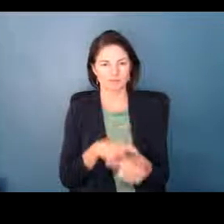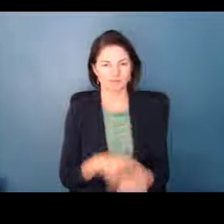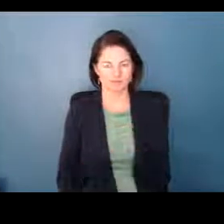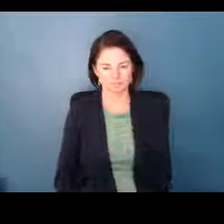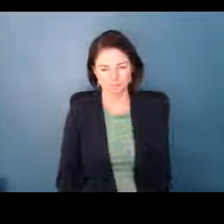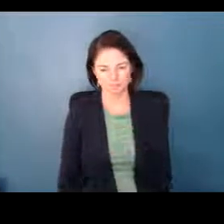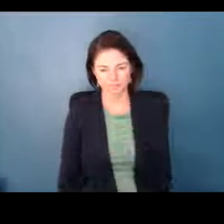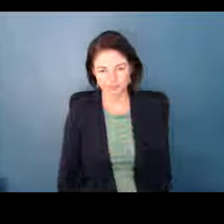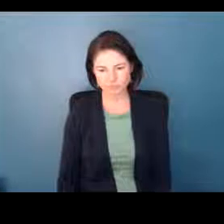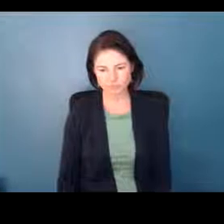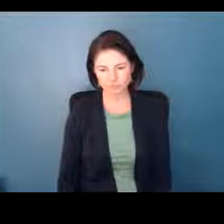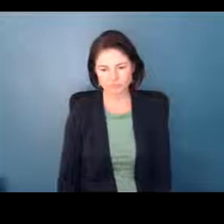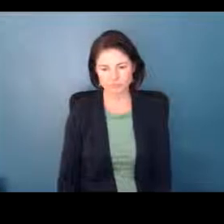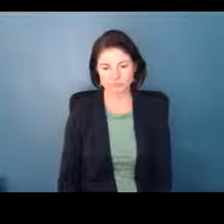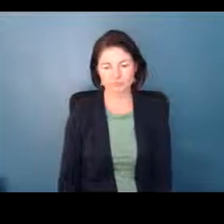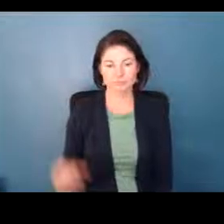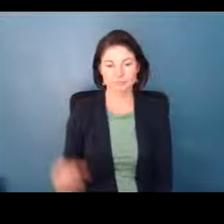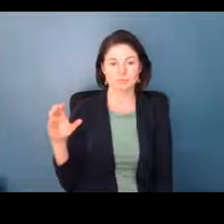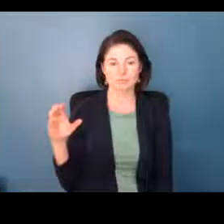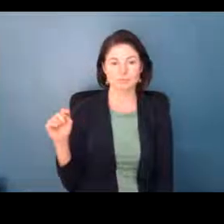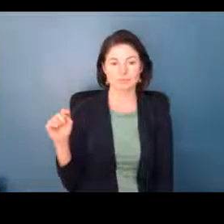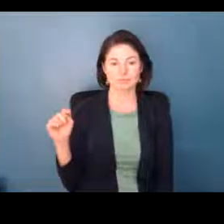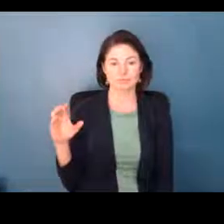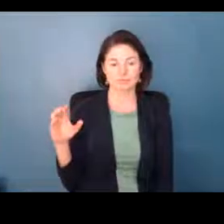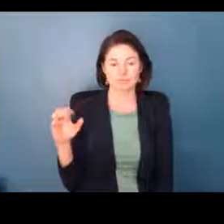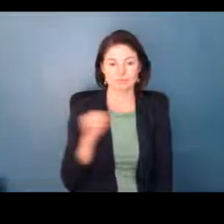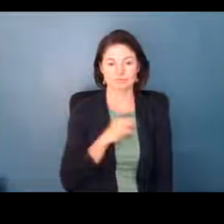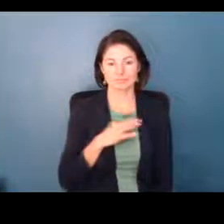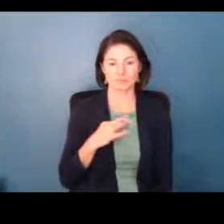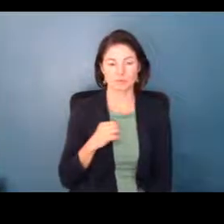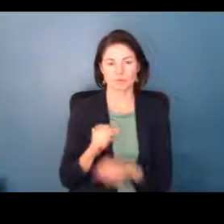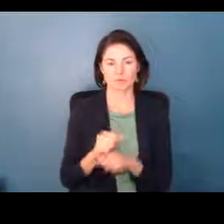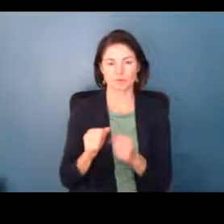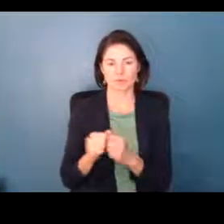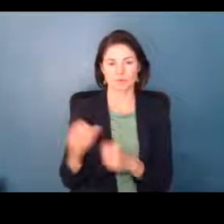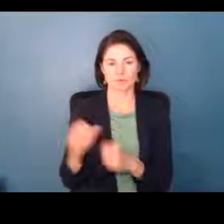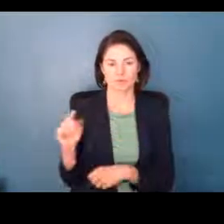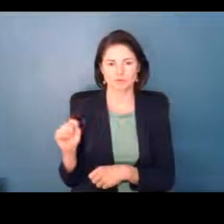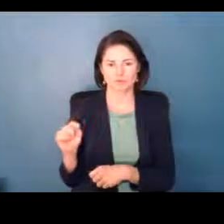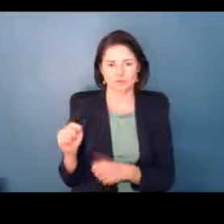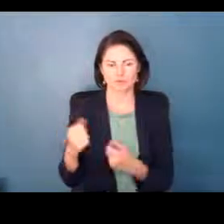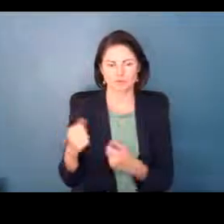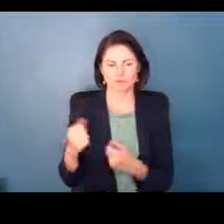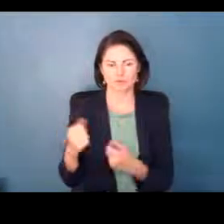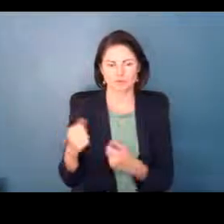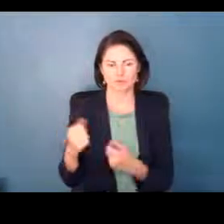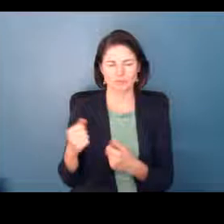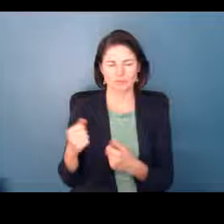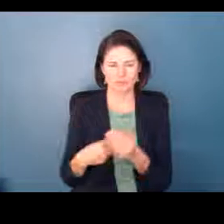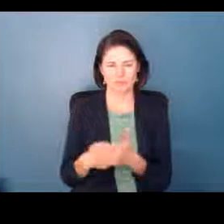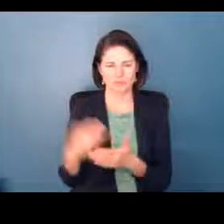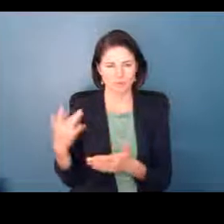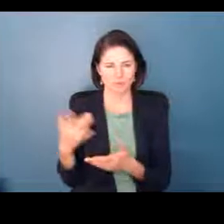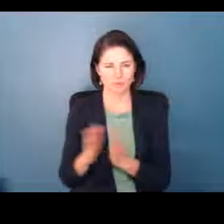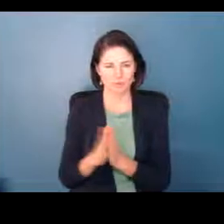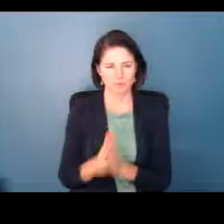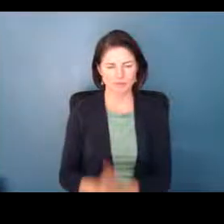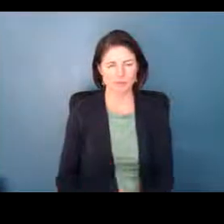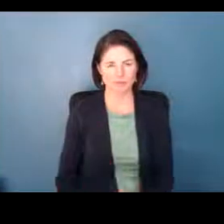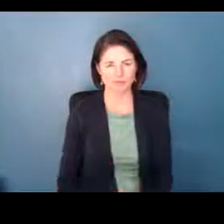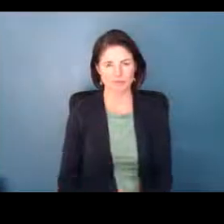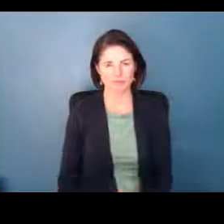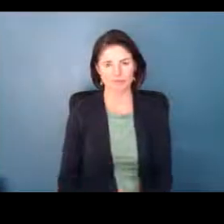CTC staff has been working with Caltrans to understand the supplemental funds request, even up until the meeting today. However, CTC staff does not yet